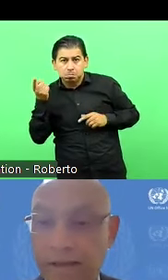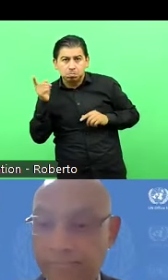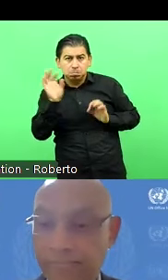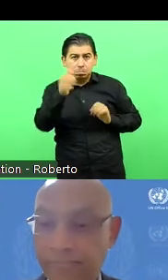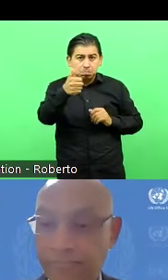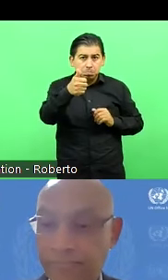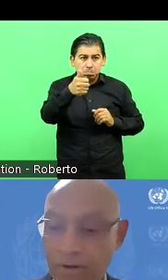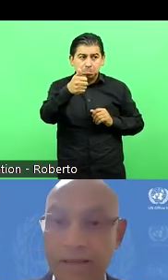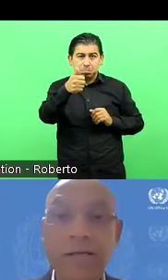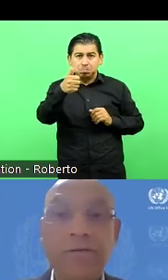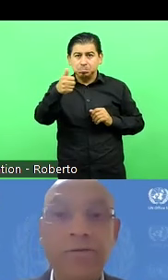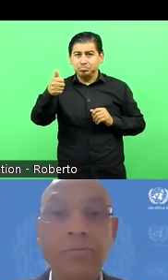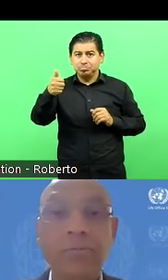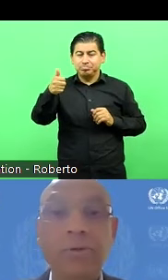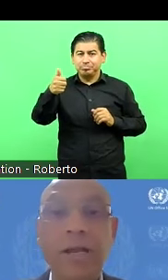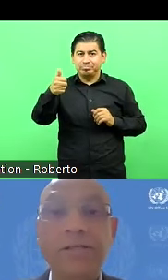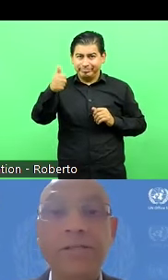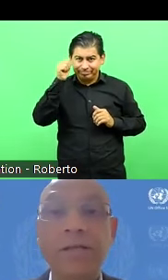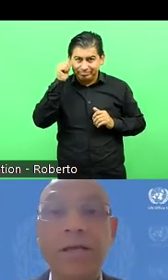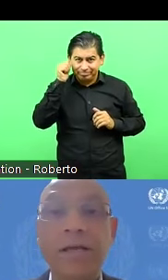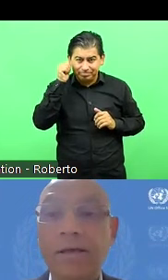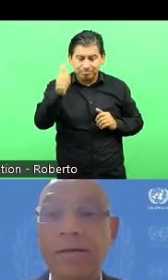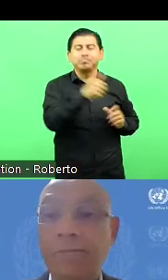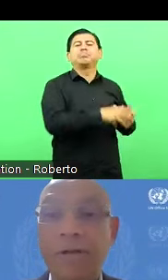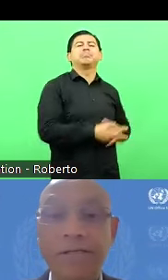Yeah. Okay. So let's